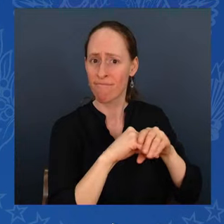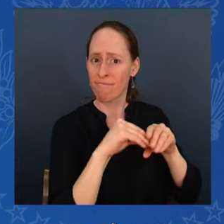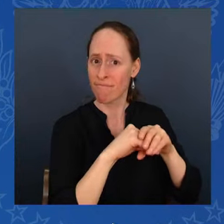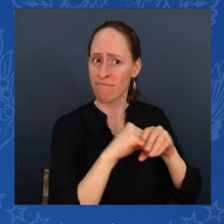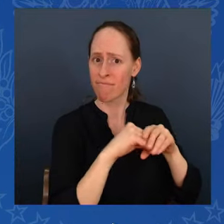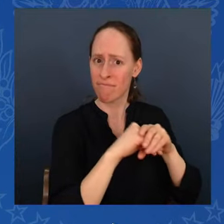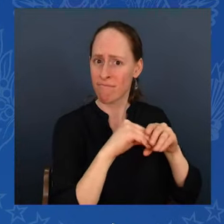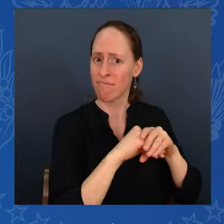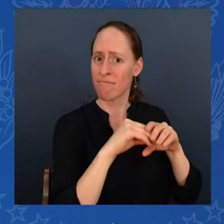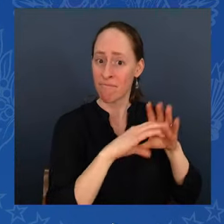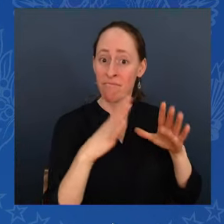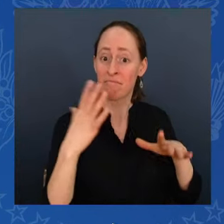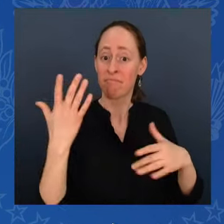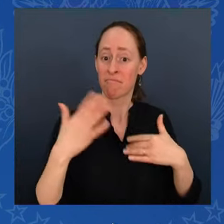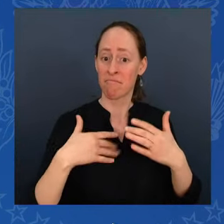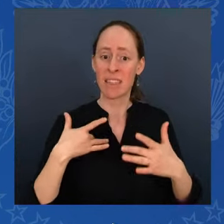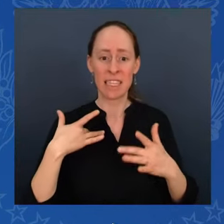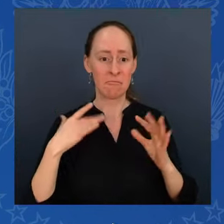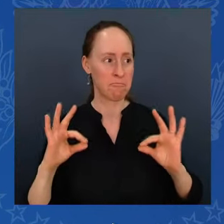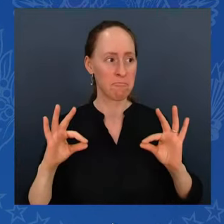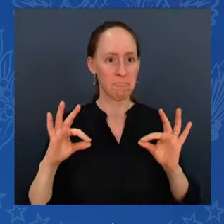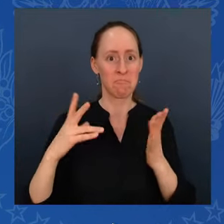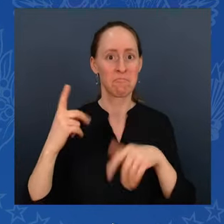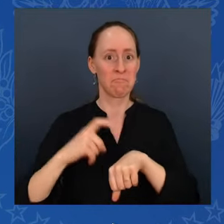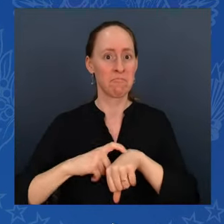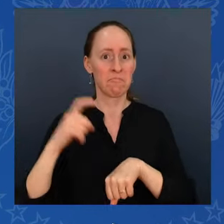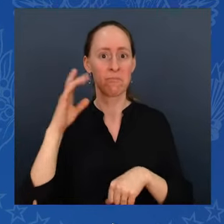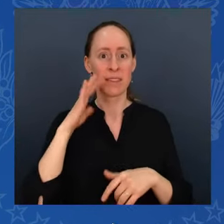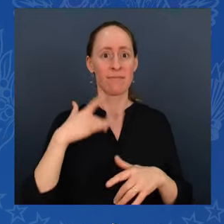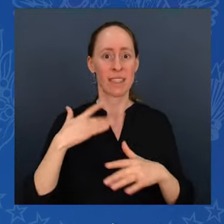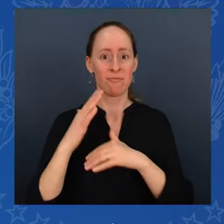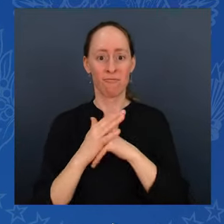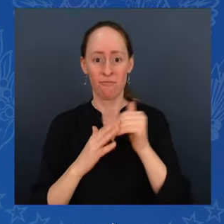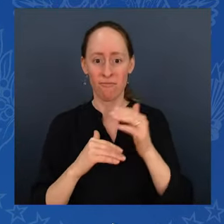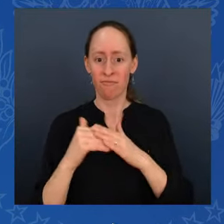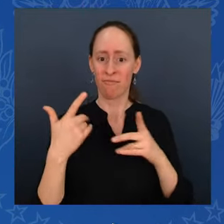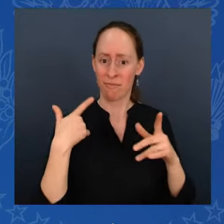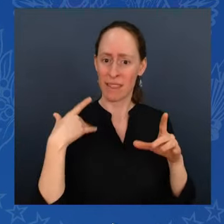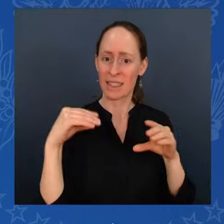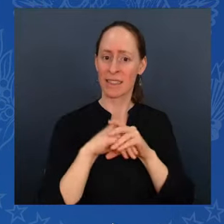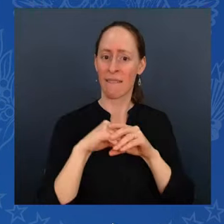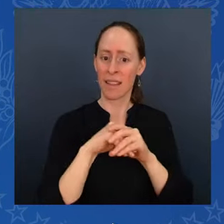$1,000 I saved couldn't even cover the interest that had piled up.